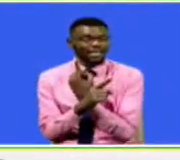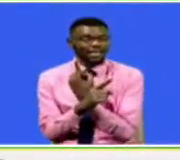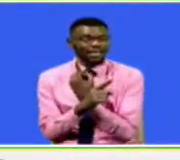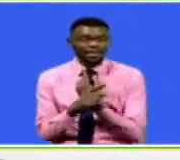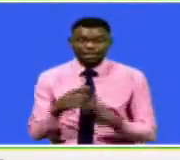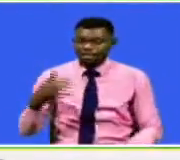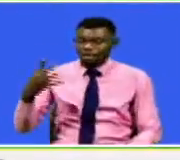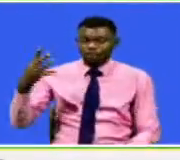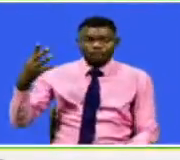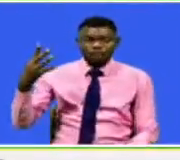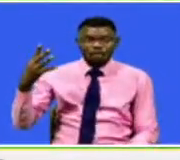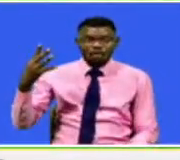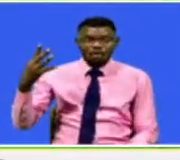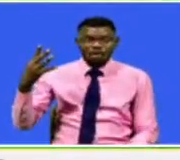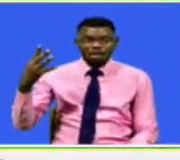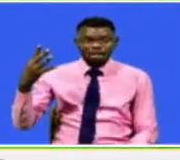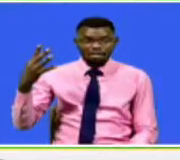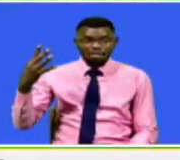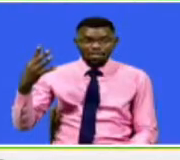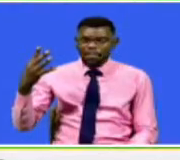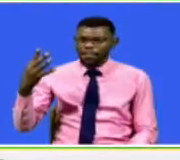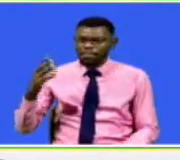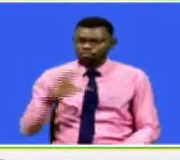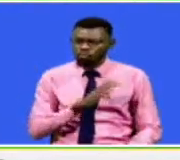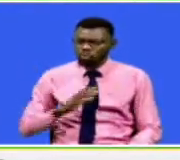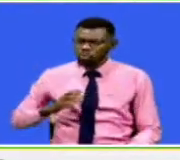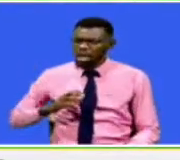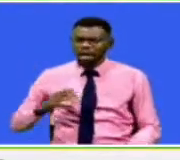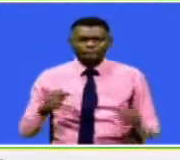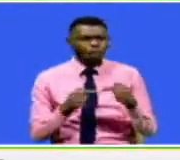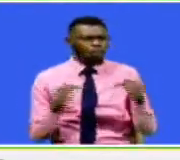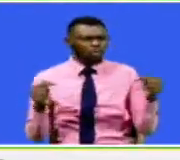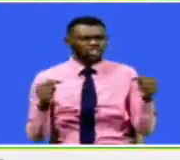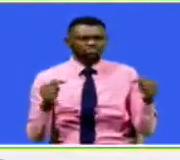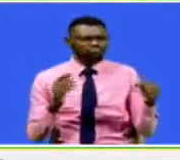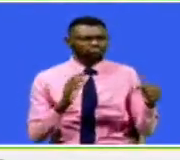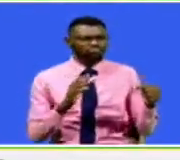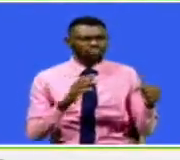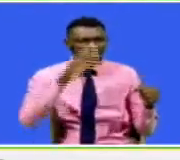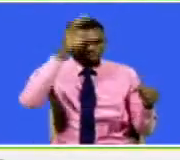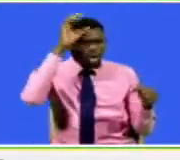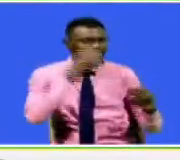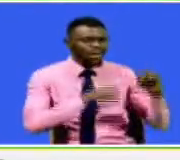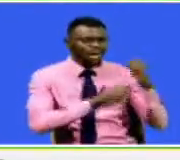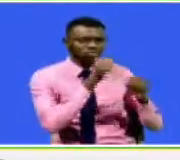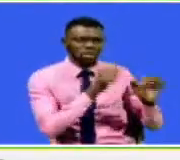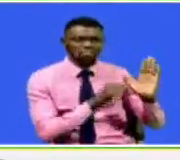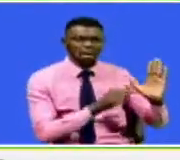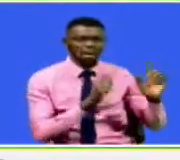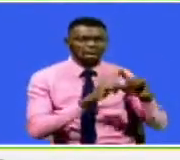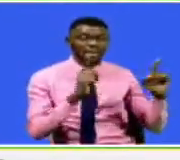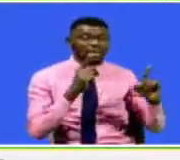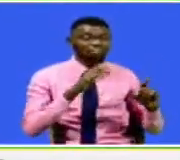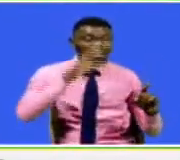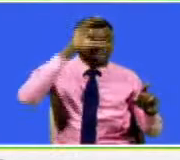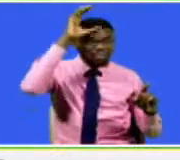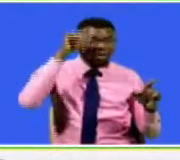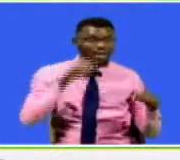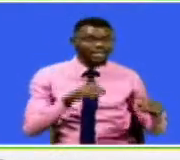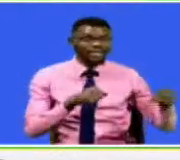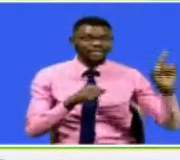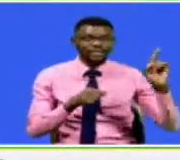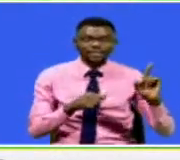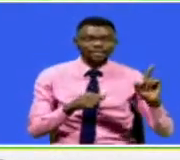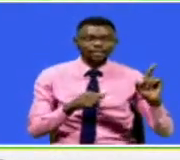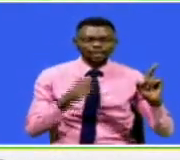4 of the 7 protested Mr. Chebukati's actions. But Mr. Chebukati, whose mind